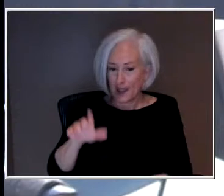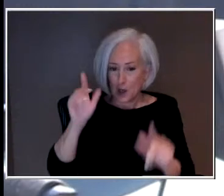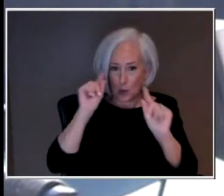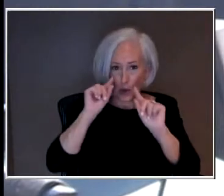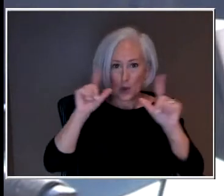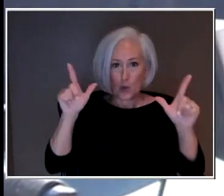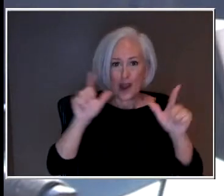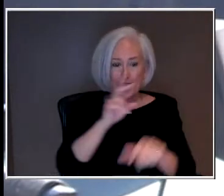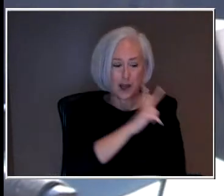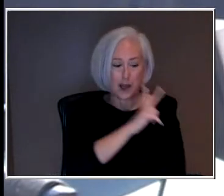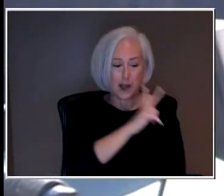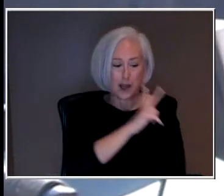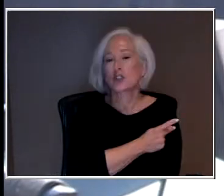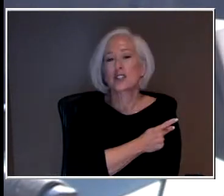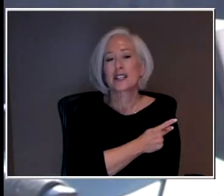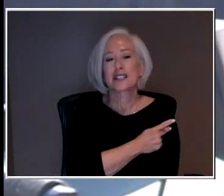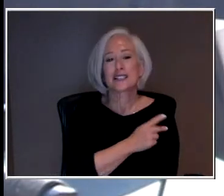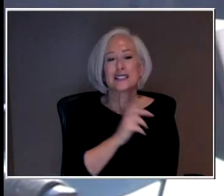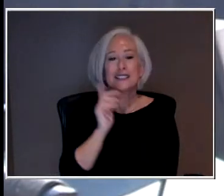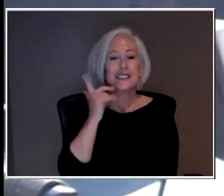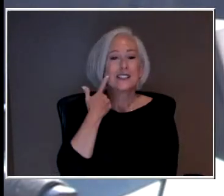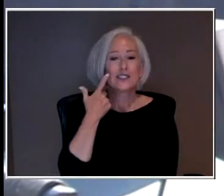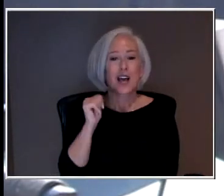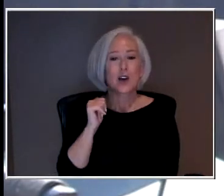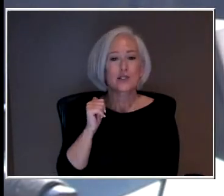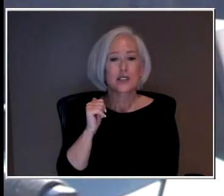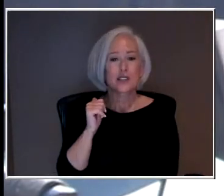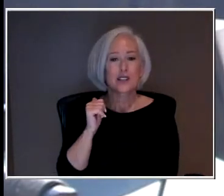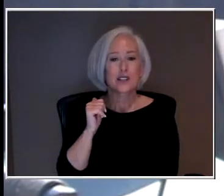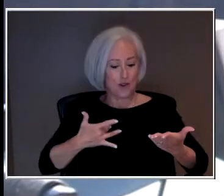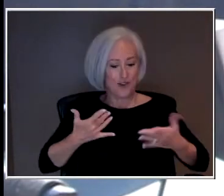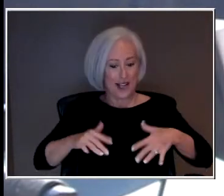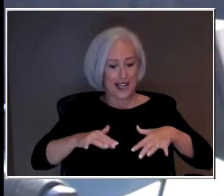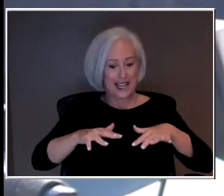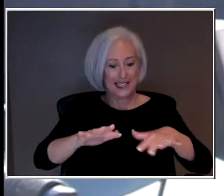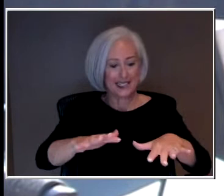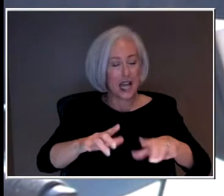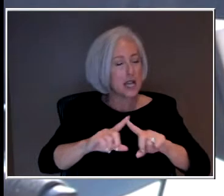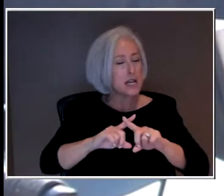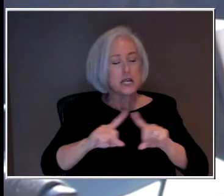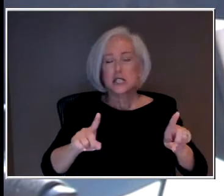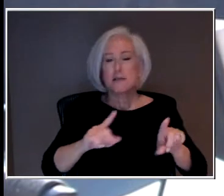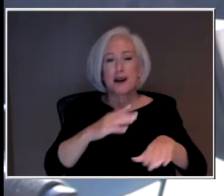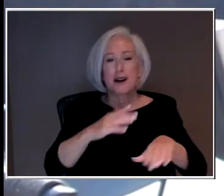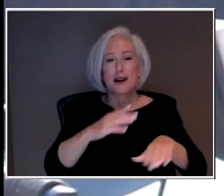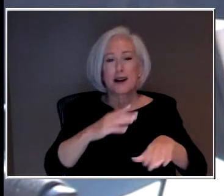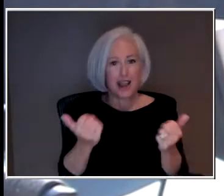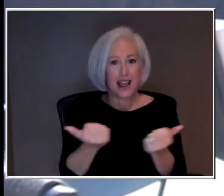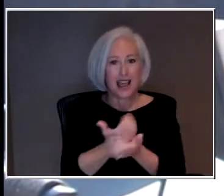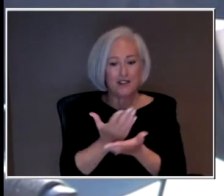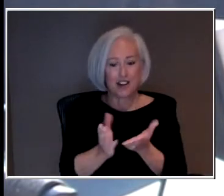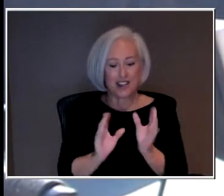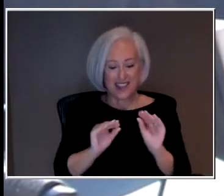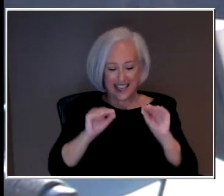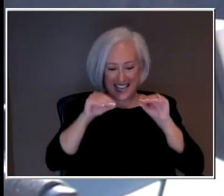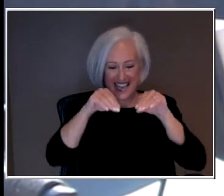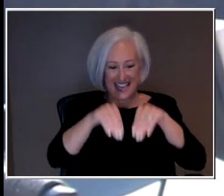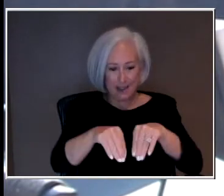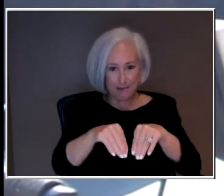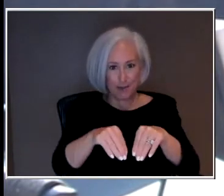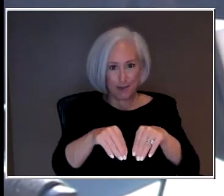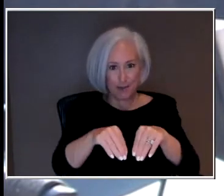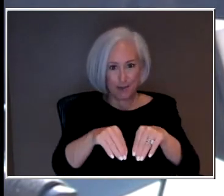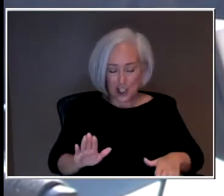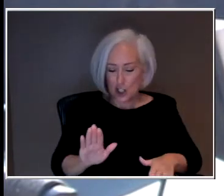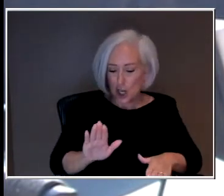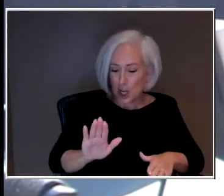bit anxiety provoking for people, but it's at a comfortable point in the procedure. Everything is already in. And we gently wake them up